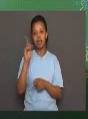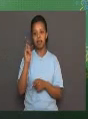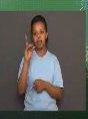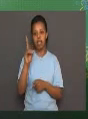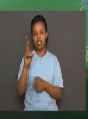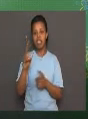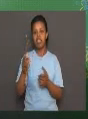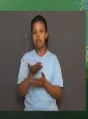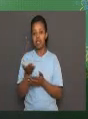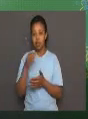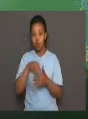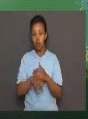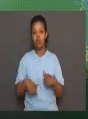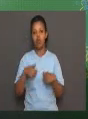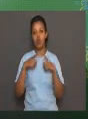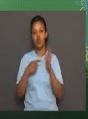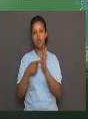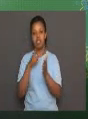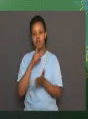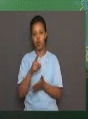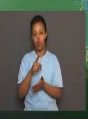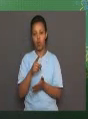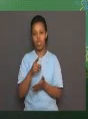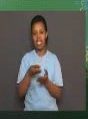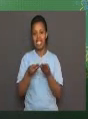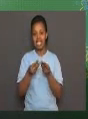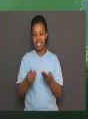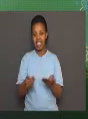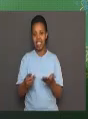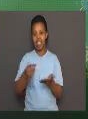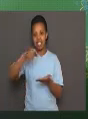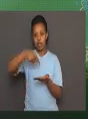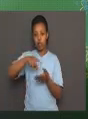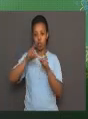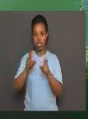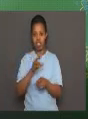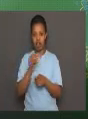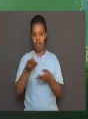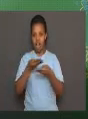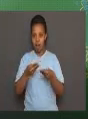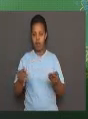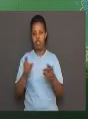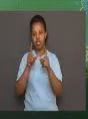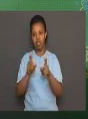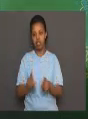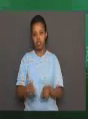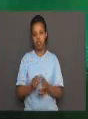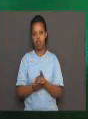a substance: the grease spot test and the emulsion